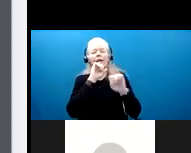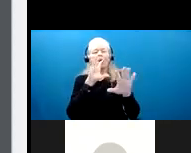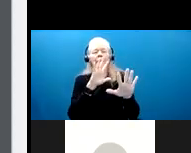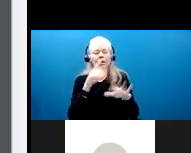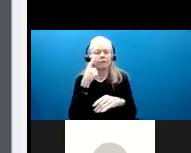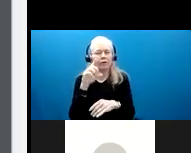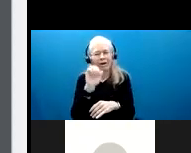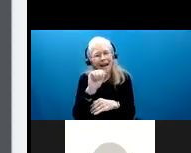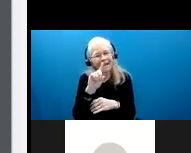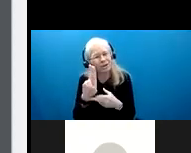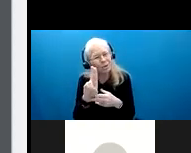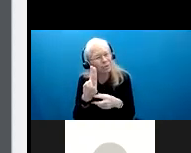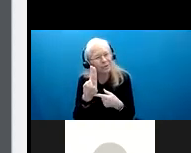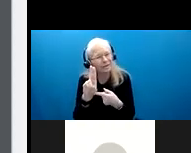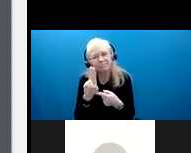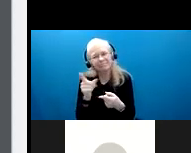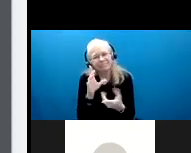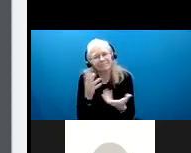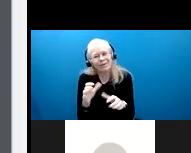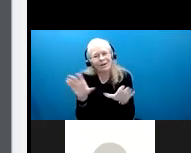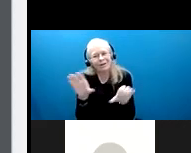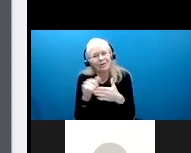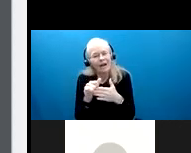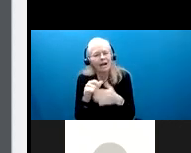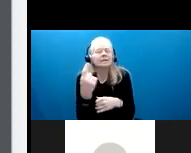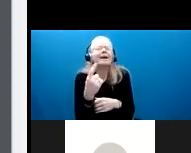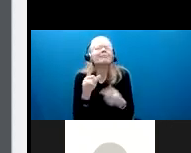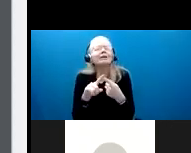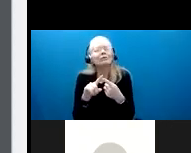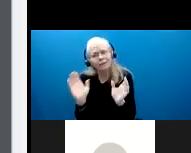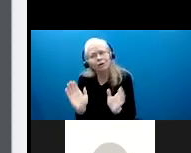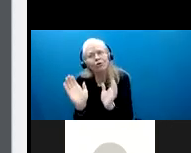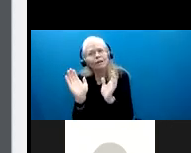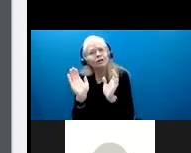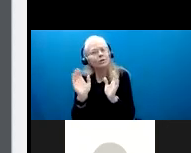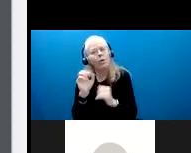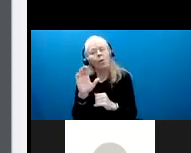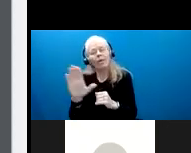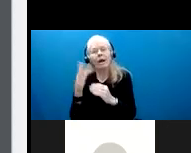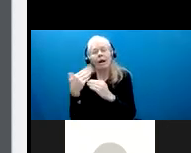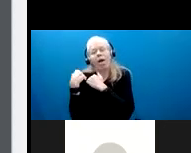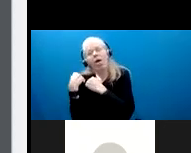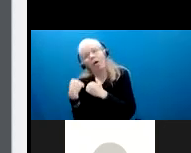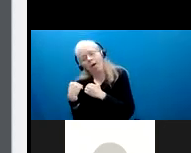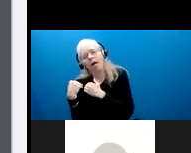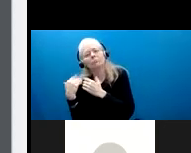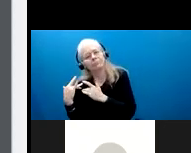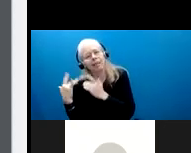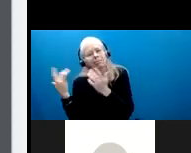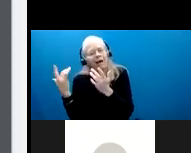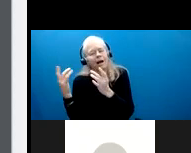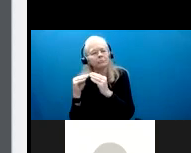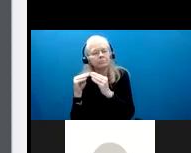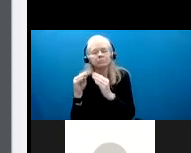consider, you know, just some kind of a tax incentive or to ease the burden. Great, thank you. So